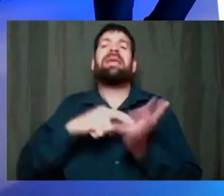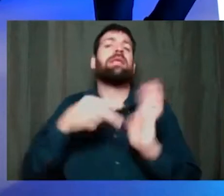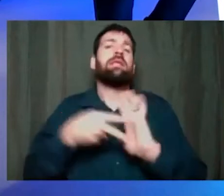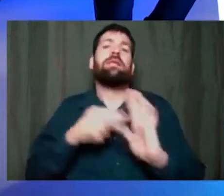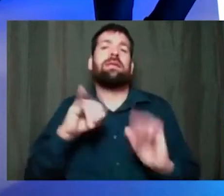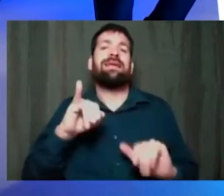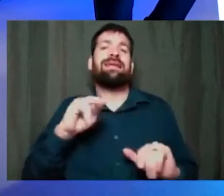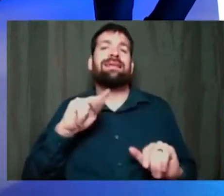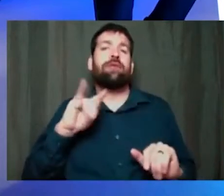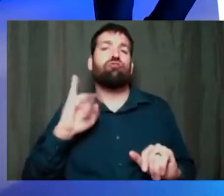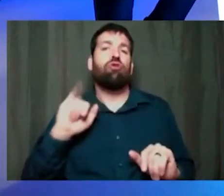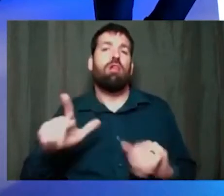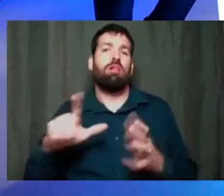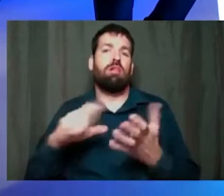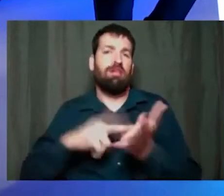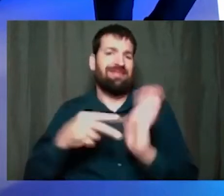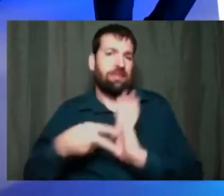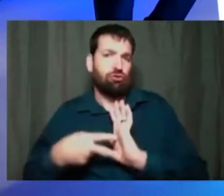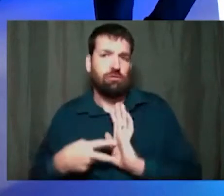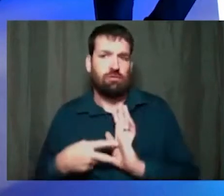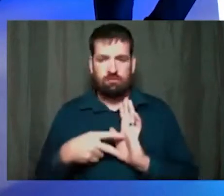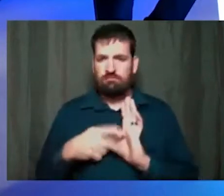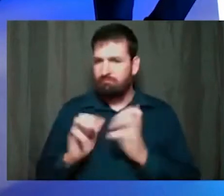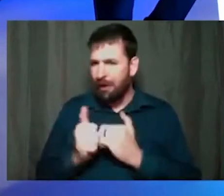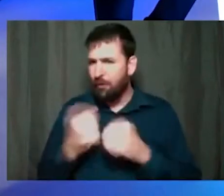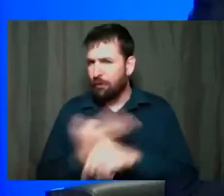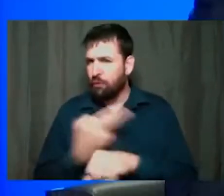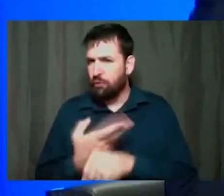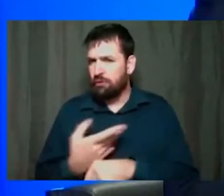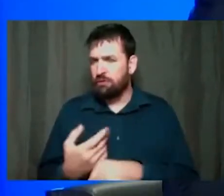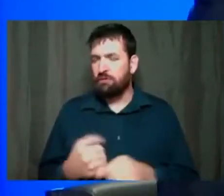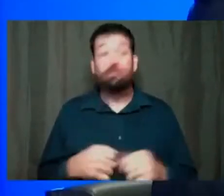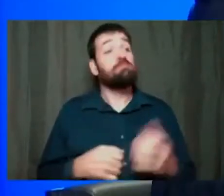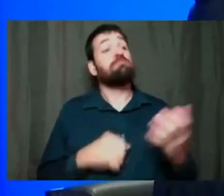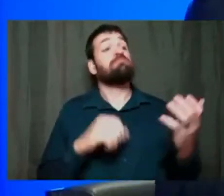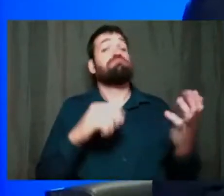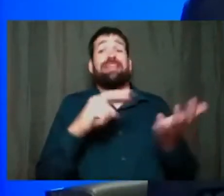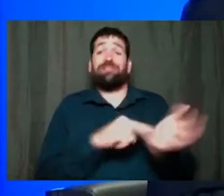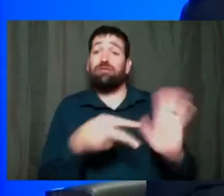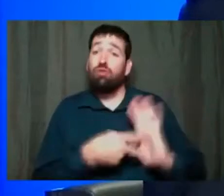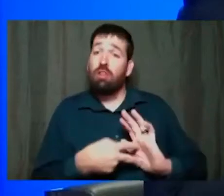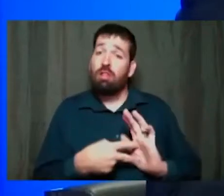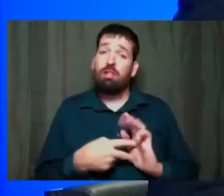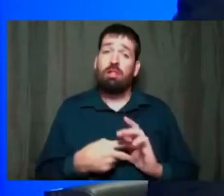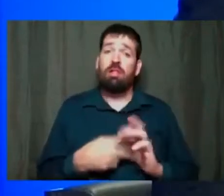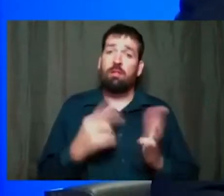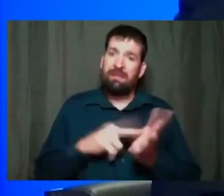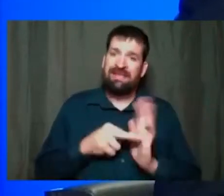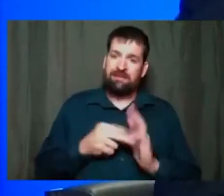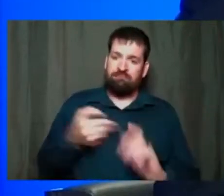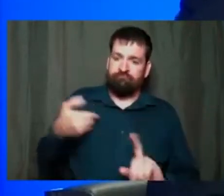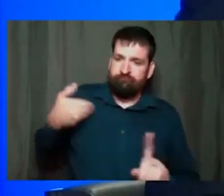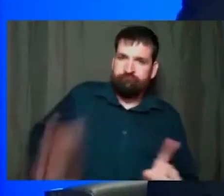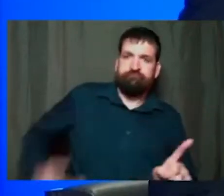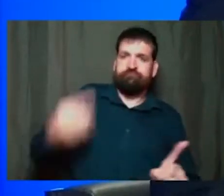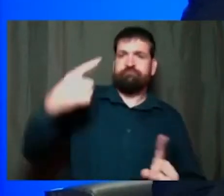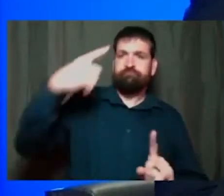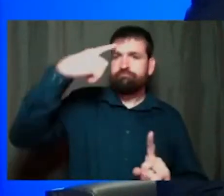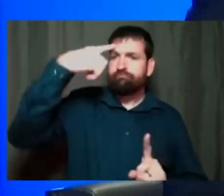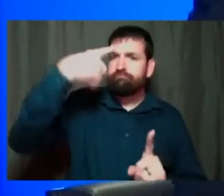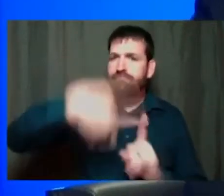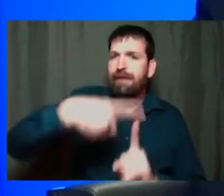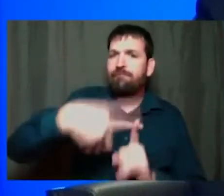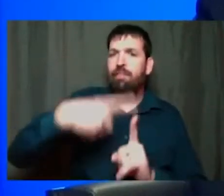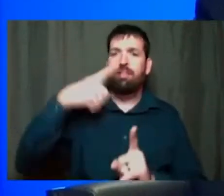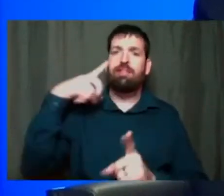how can we use that in like small little ways? Well, intentional is just about being actually present and mindfully engaged.